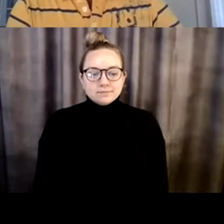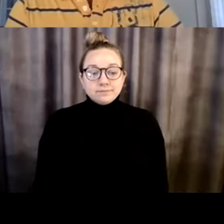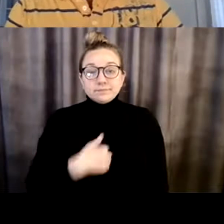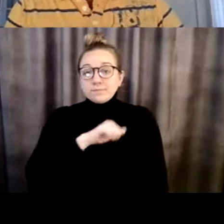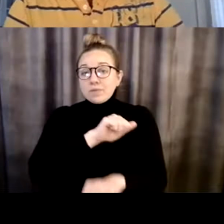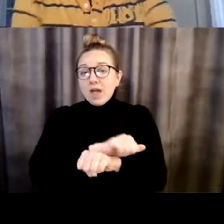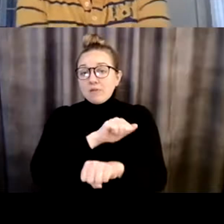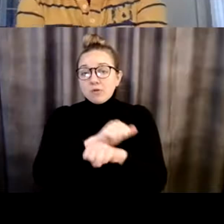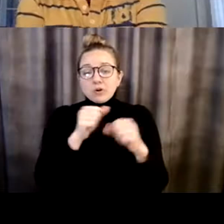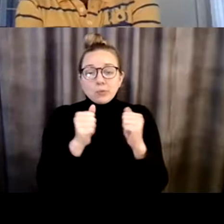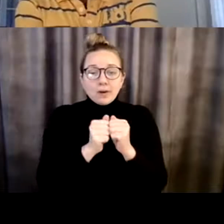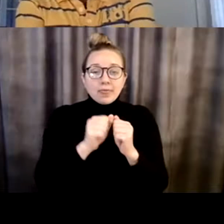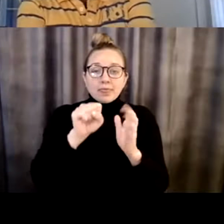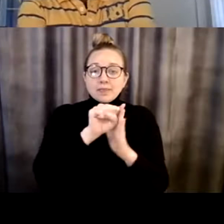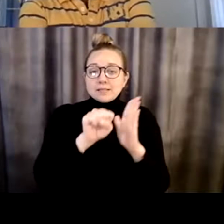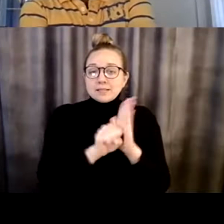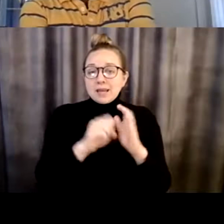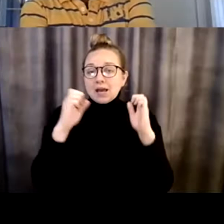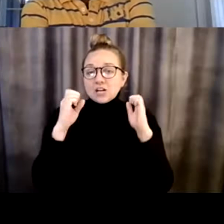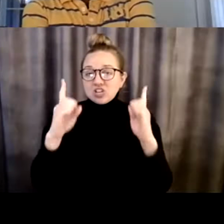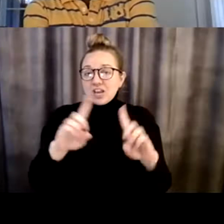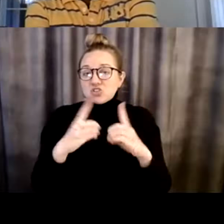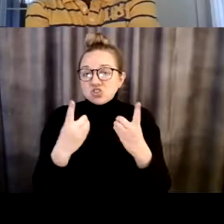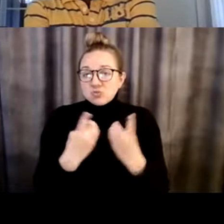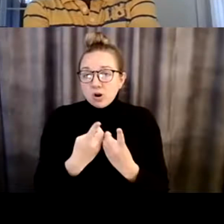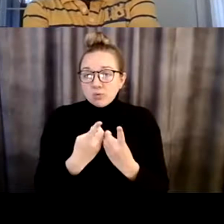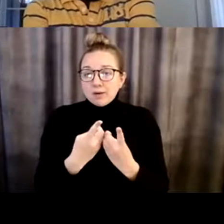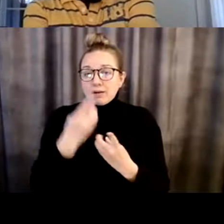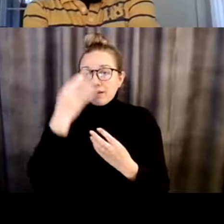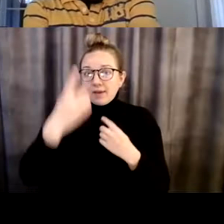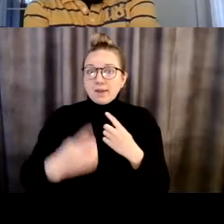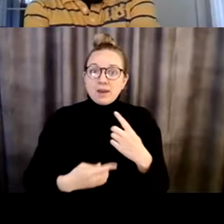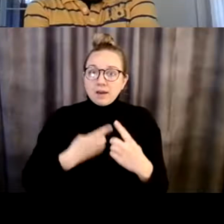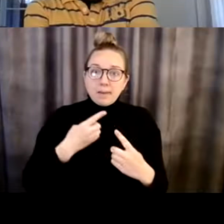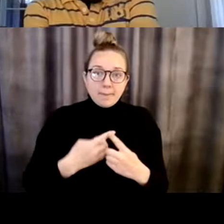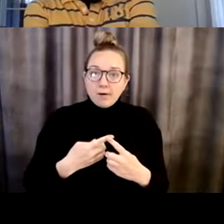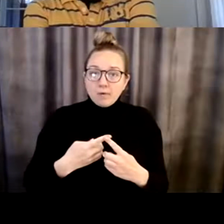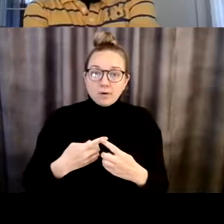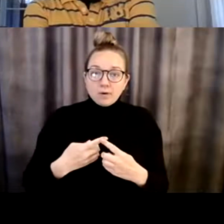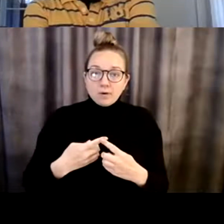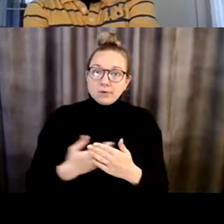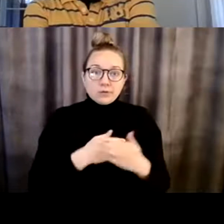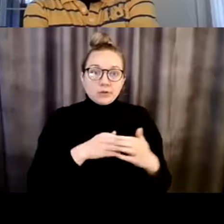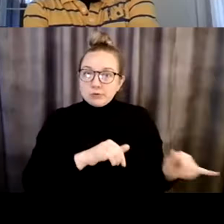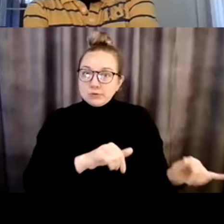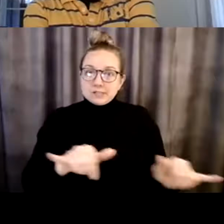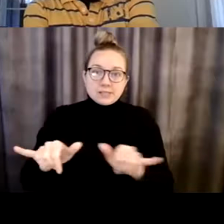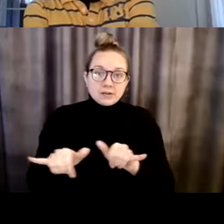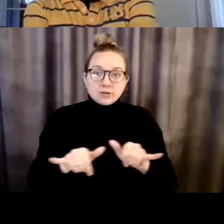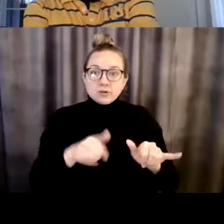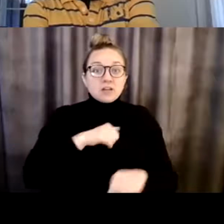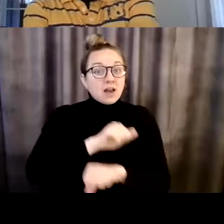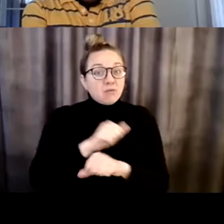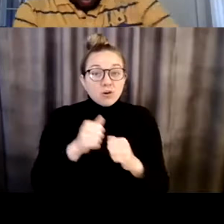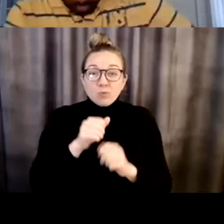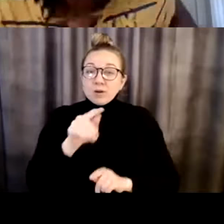ed department, thinking about those next generation standards with instructional specialists from state ed and BOCES